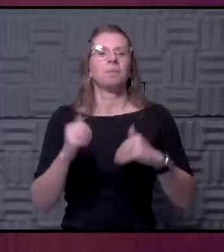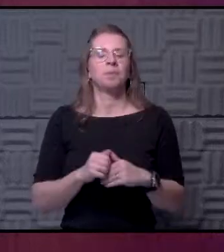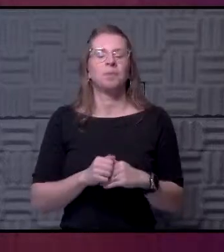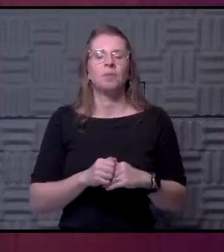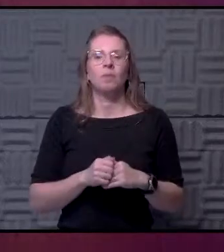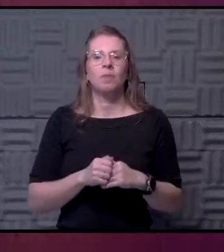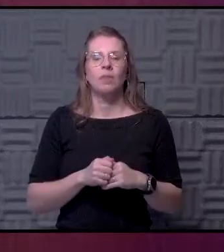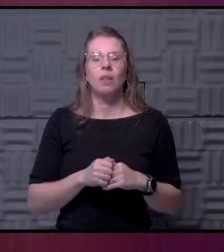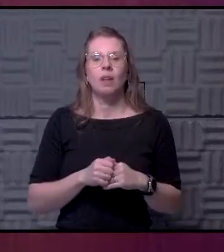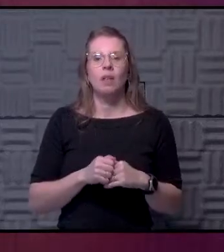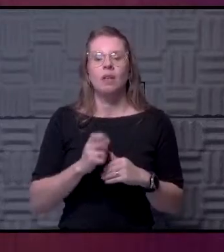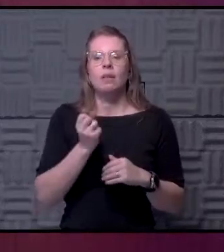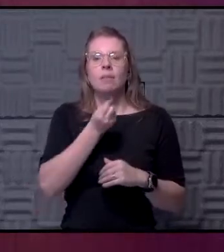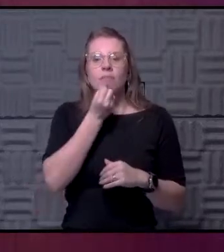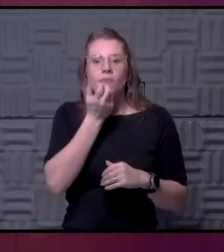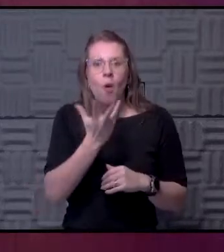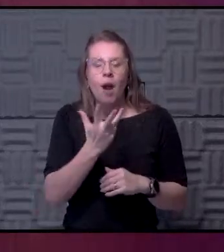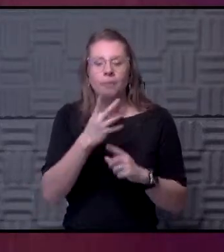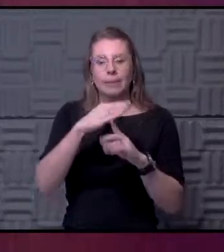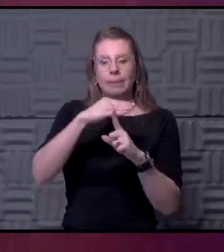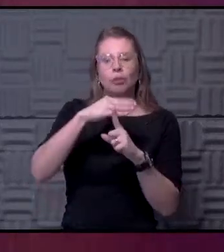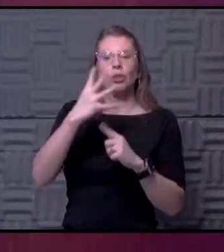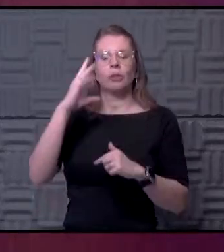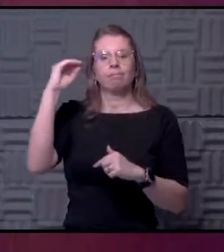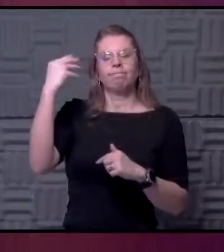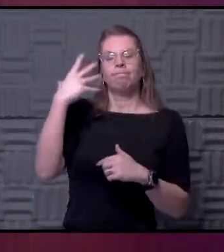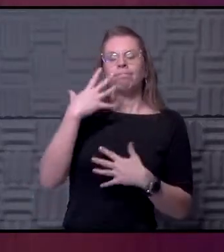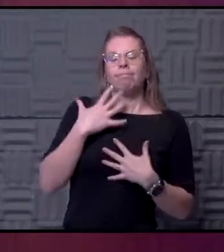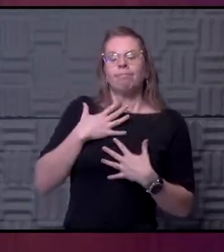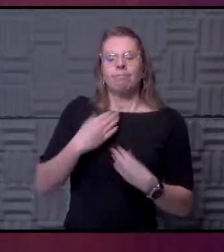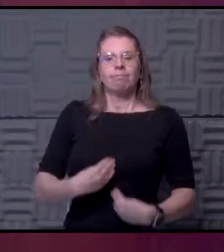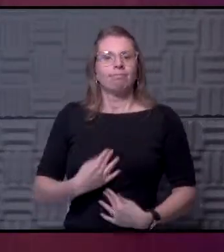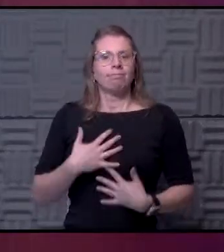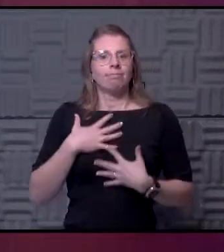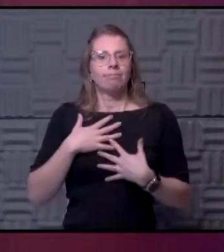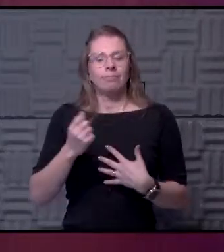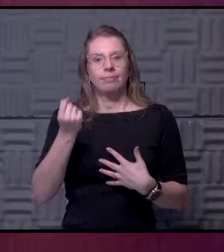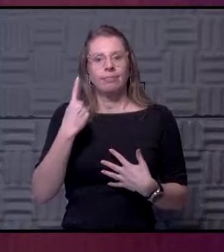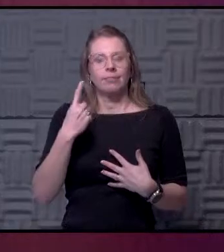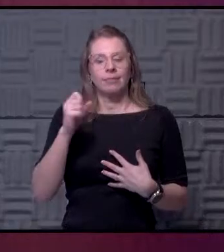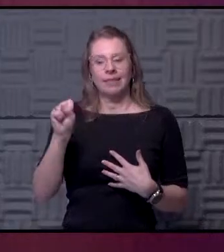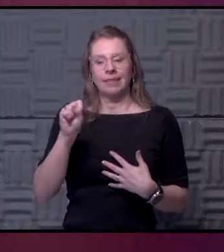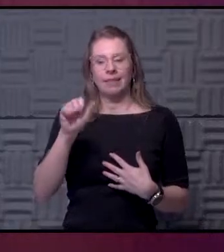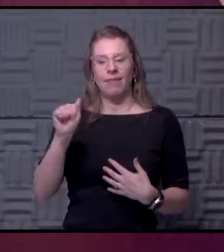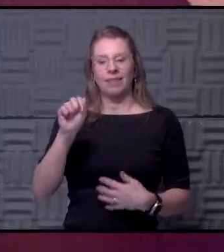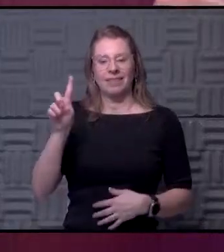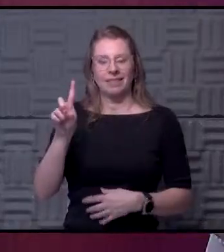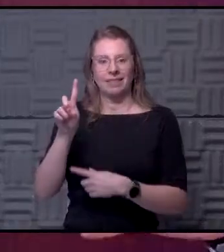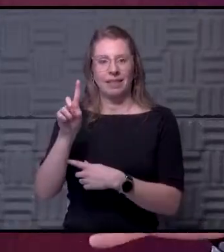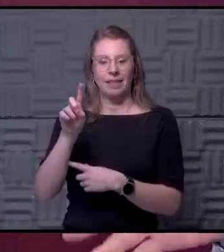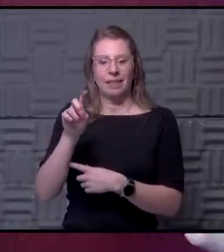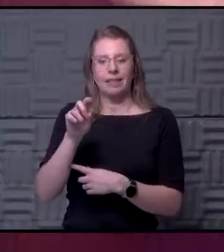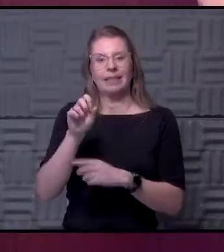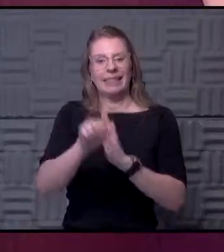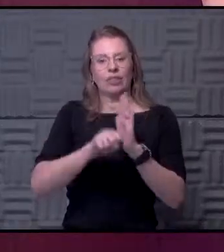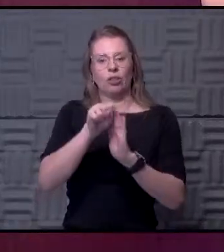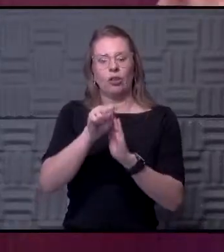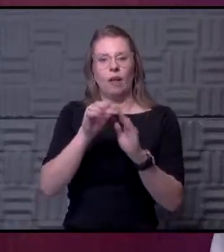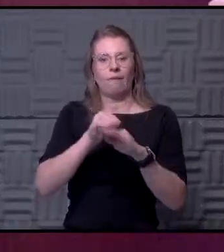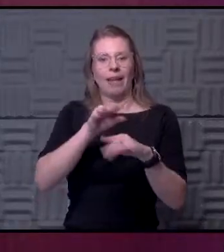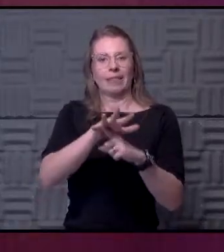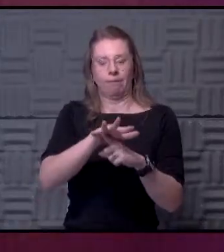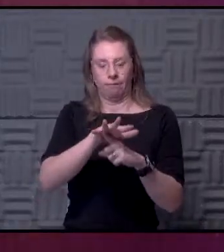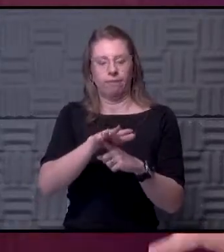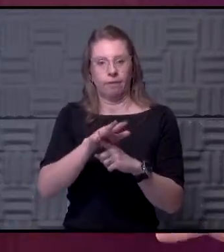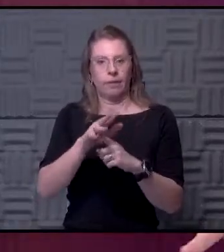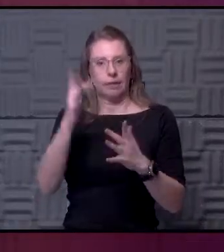that sunshine and those warmer temperatures are going to make us feel better. We know that seasonal affective disorder peaks in February. We know that is a